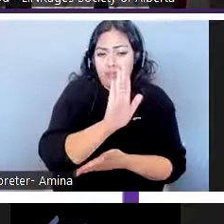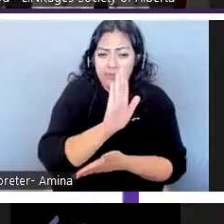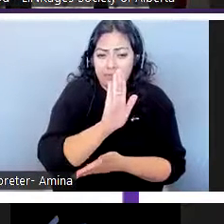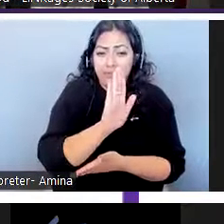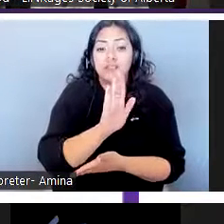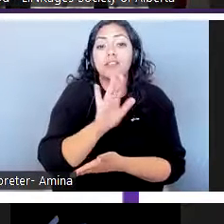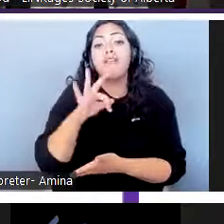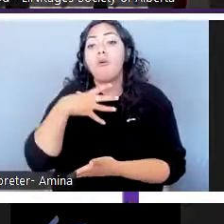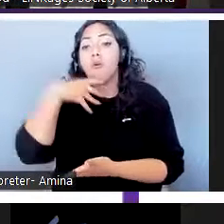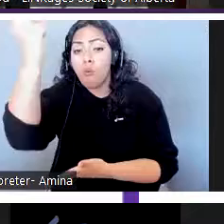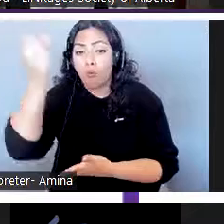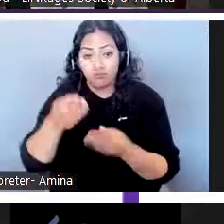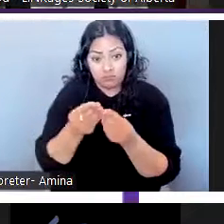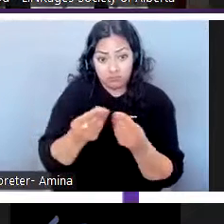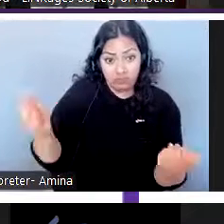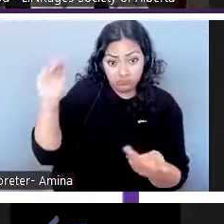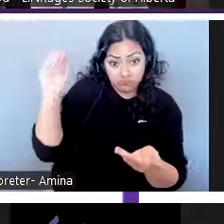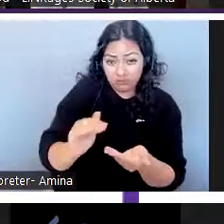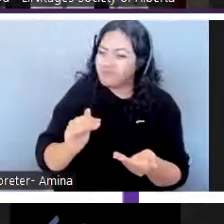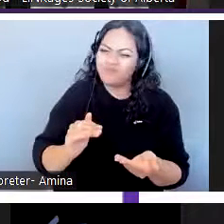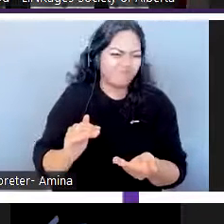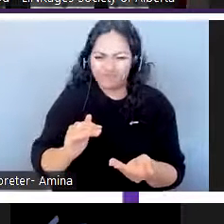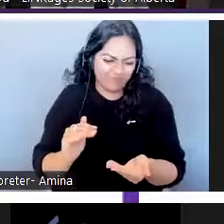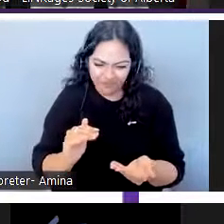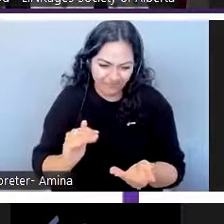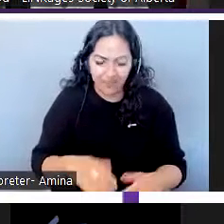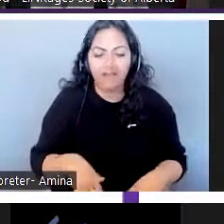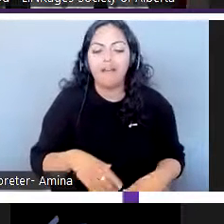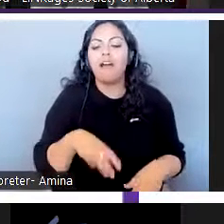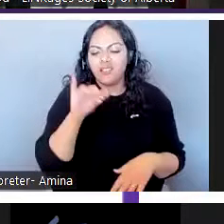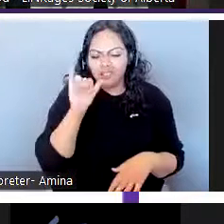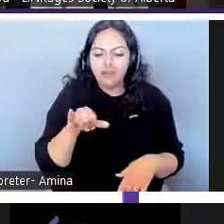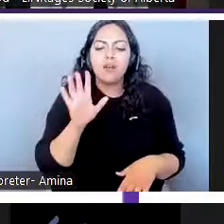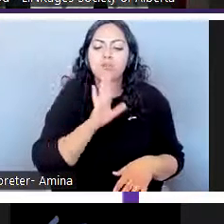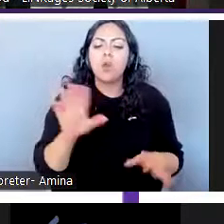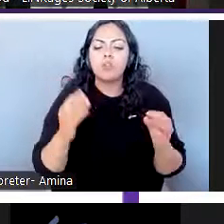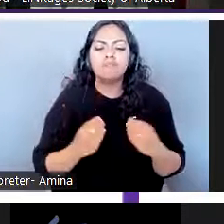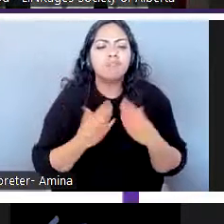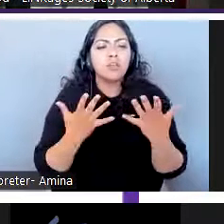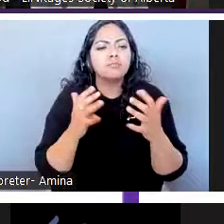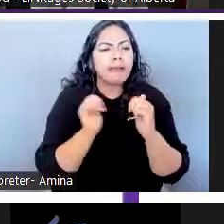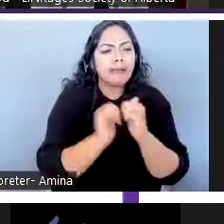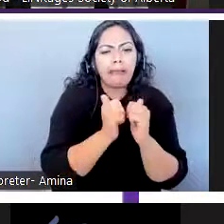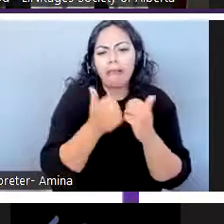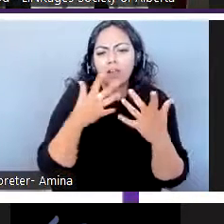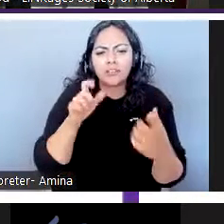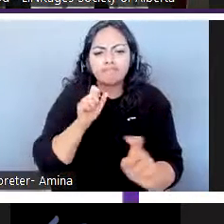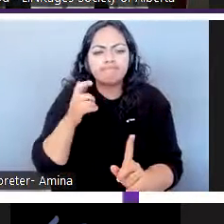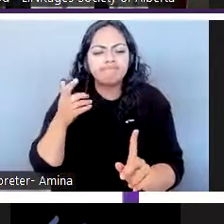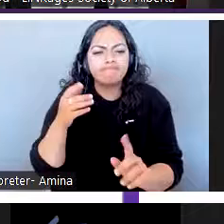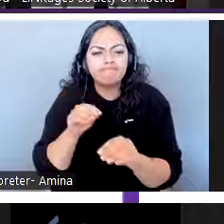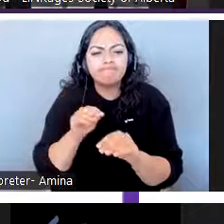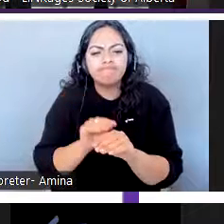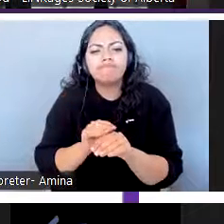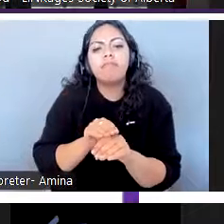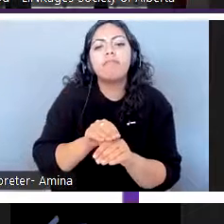change, addressing issues like we've talked about today, considering ageism as one of those underlying issues. So we encourage